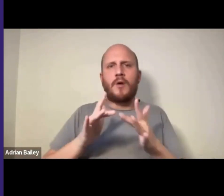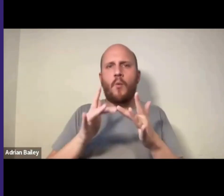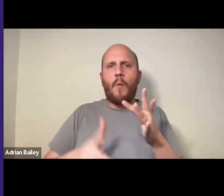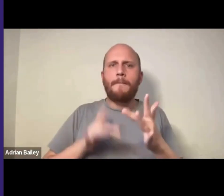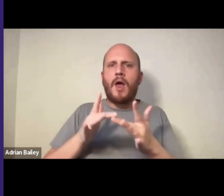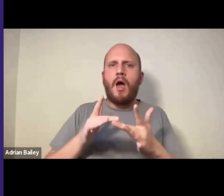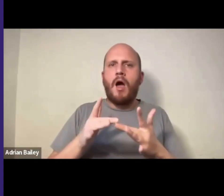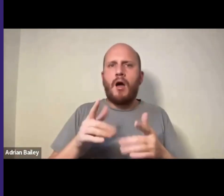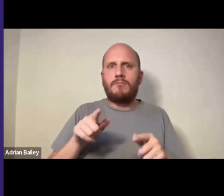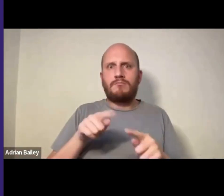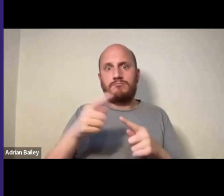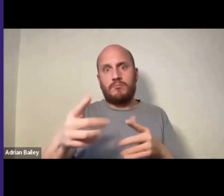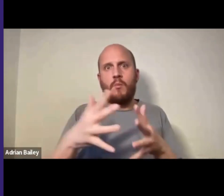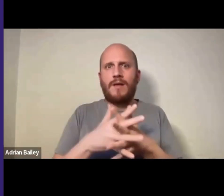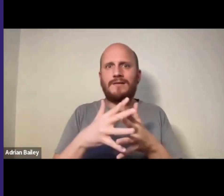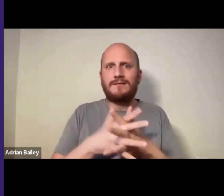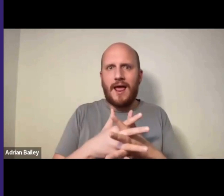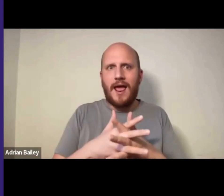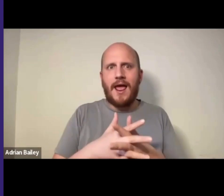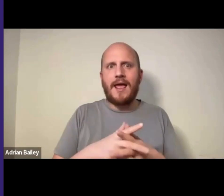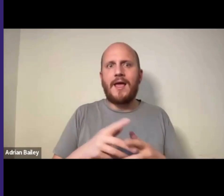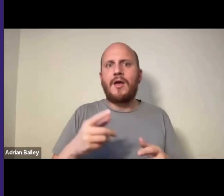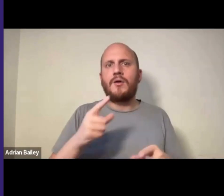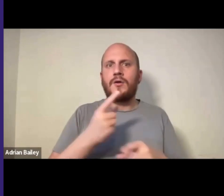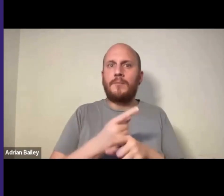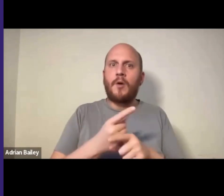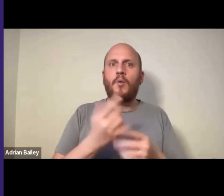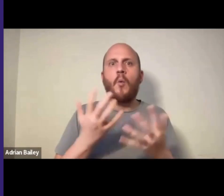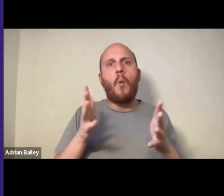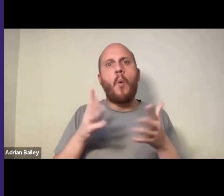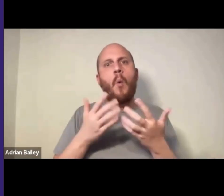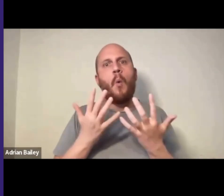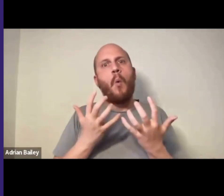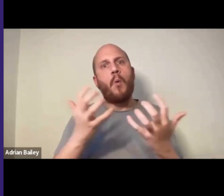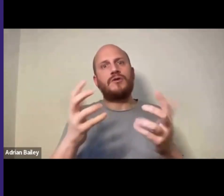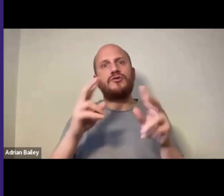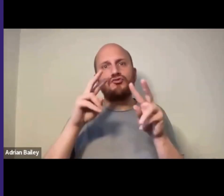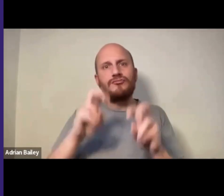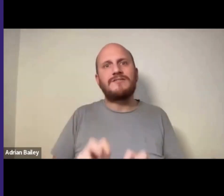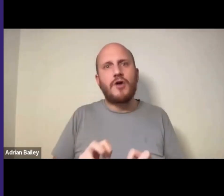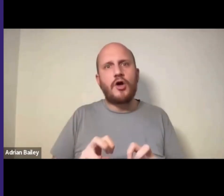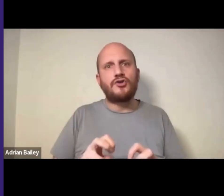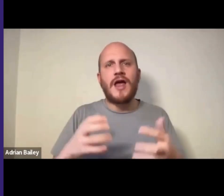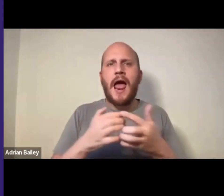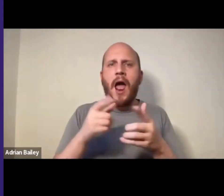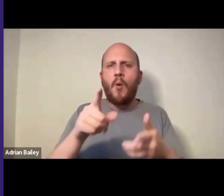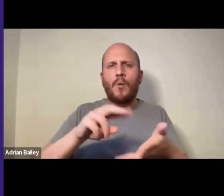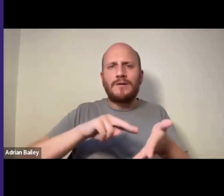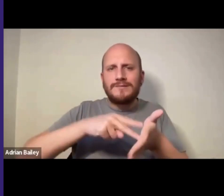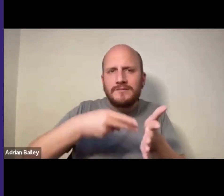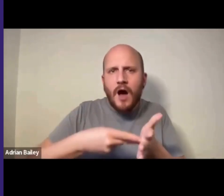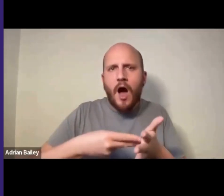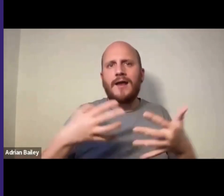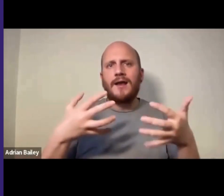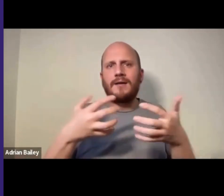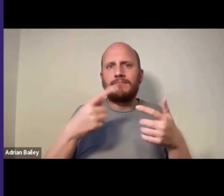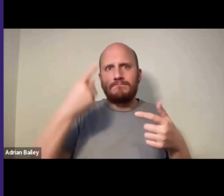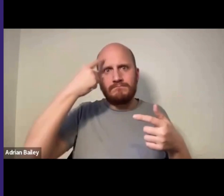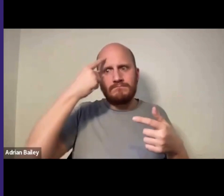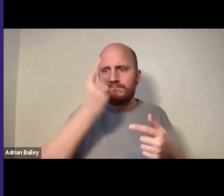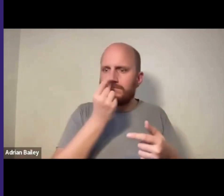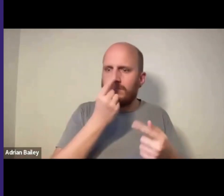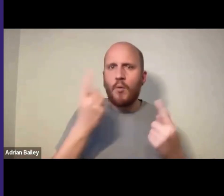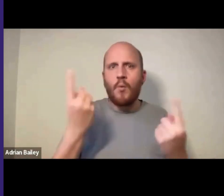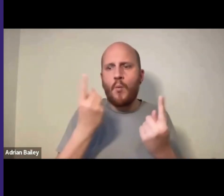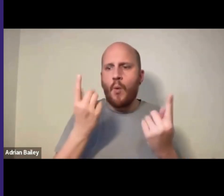so similar time, to audience research in general, and it's more about the design and maybe thinking about potential audiences as well. So